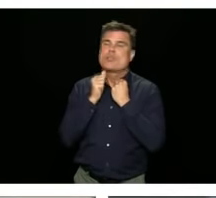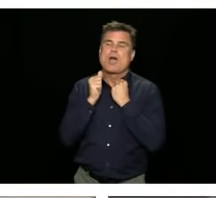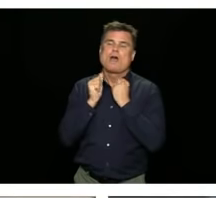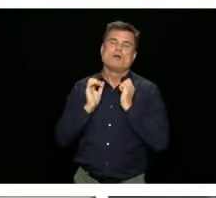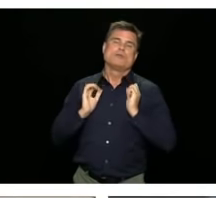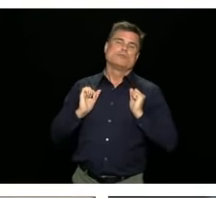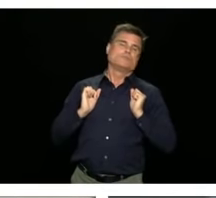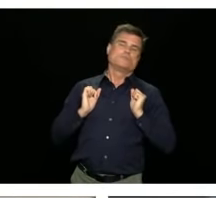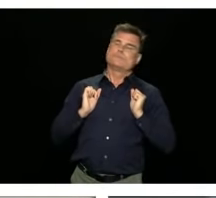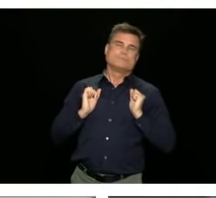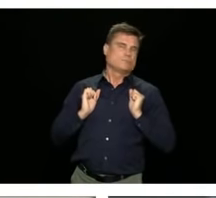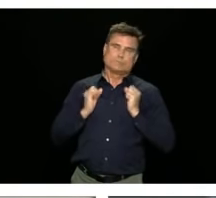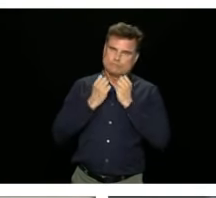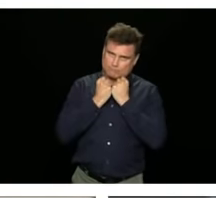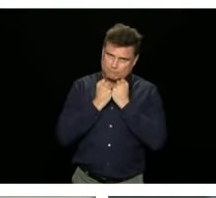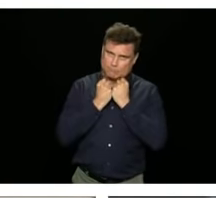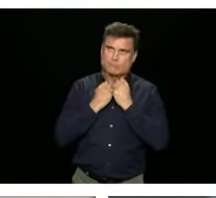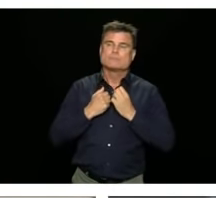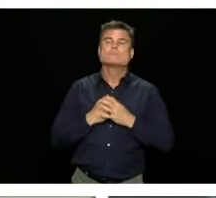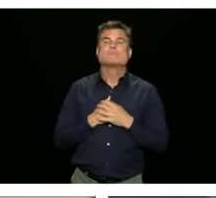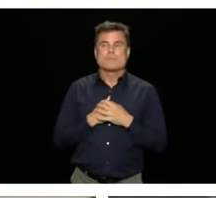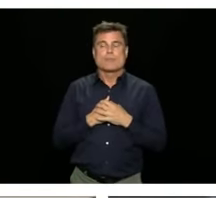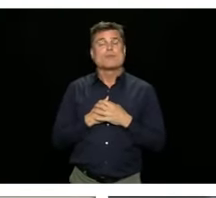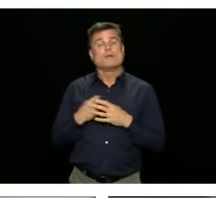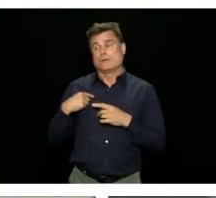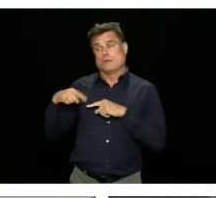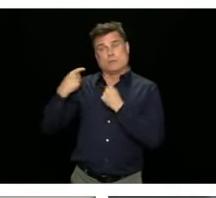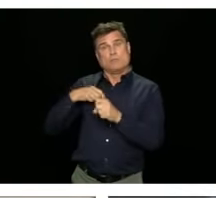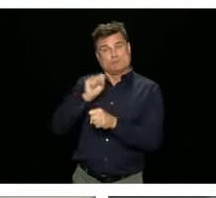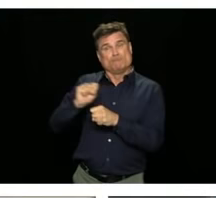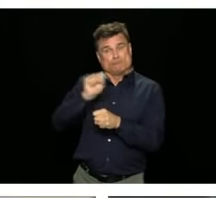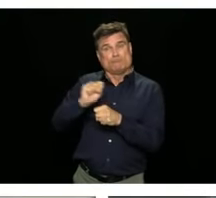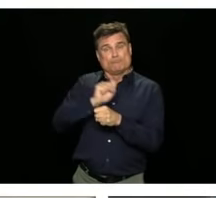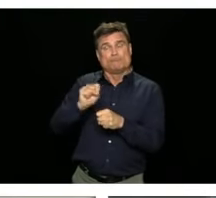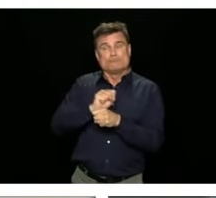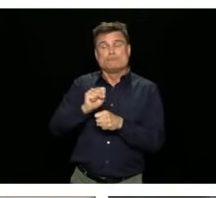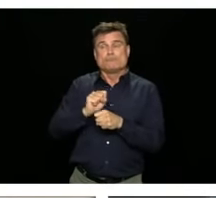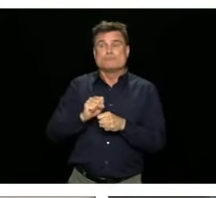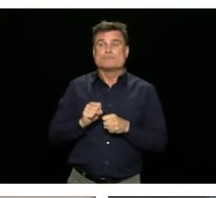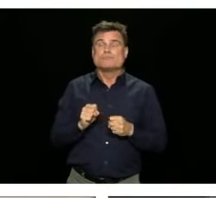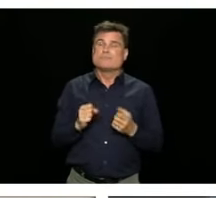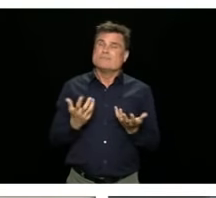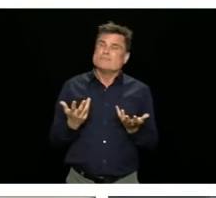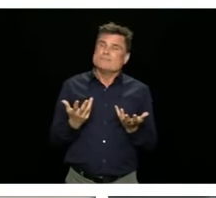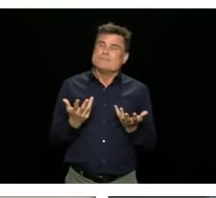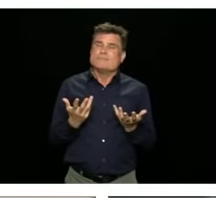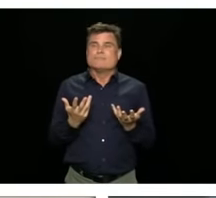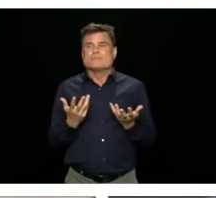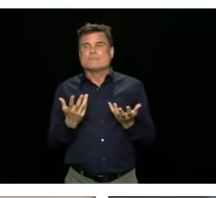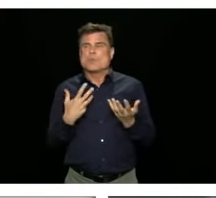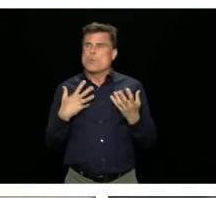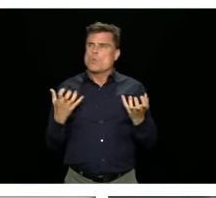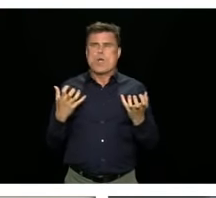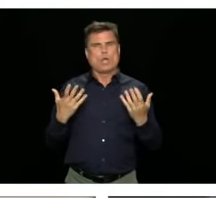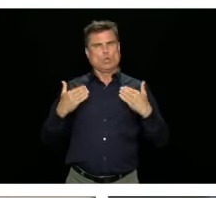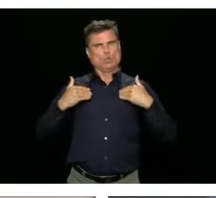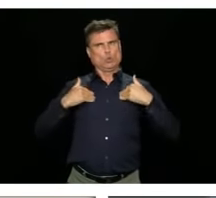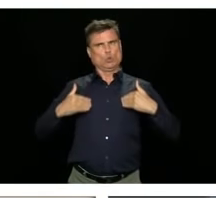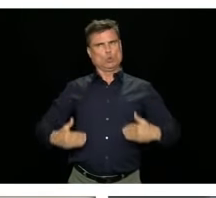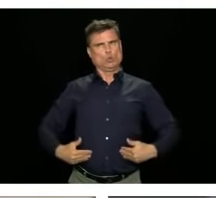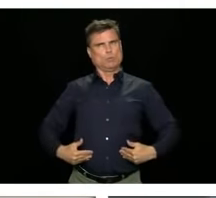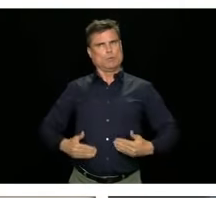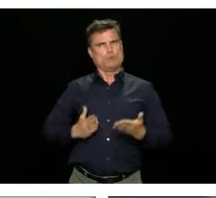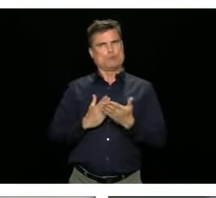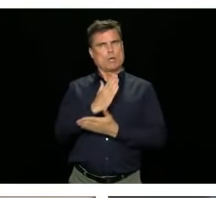know, helping establish the Human Rights Commission, but in particular in the last few weeks has been what I've noticed is